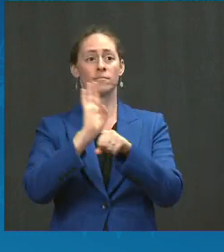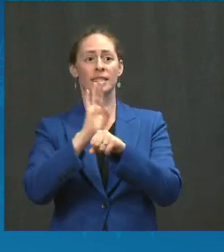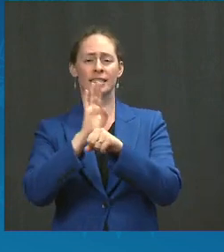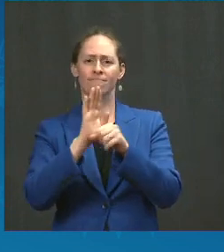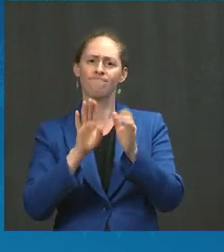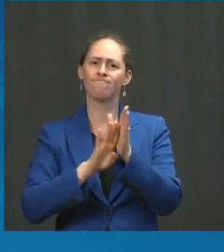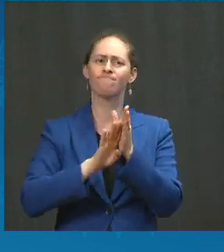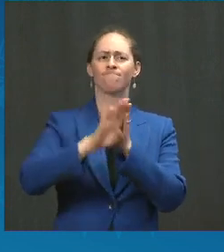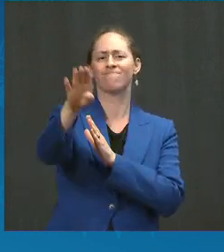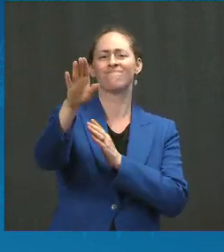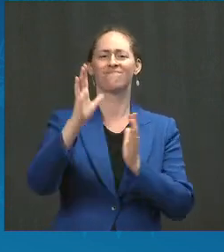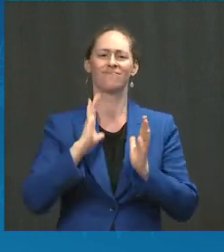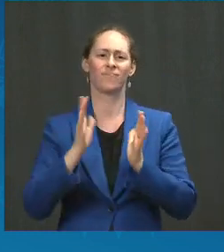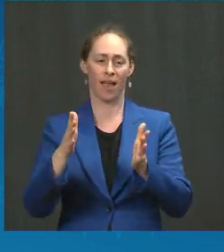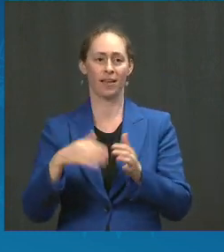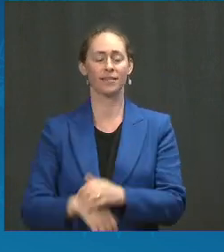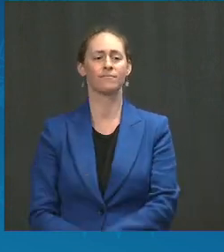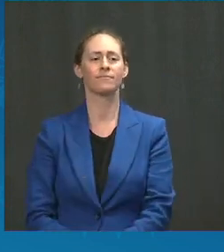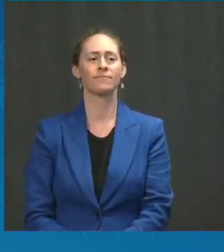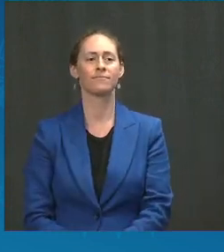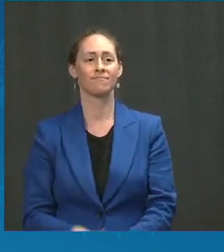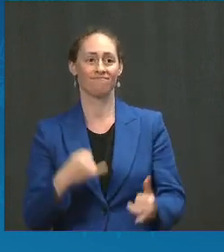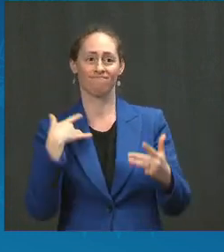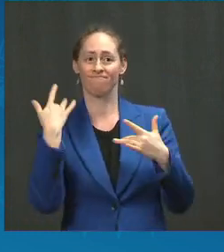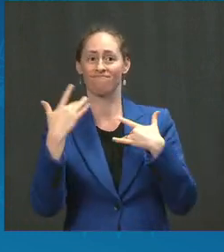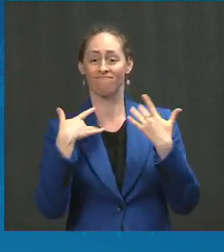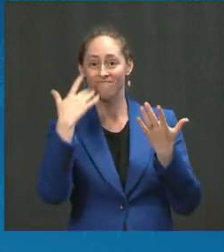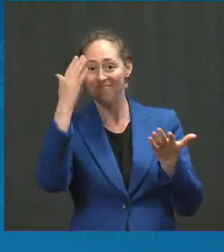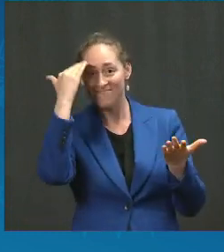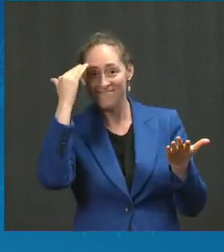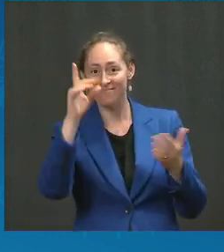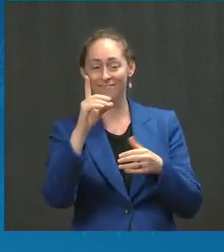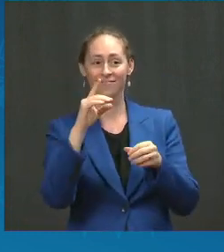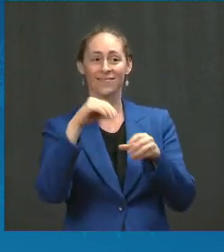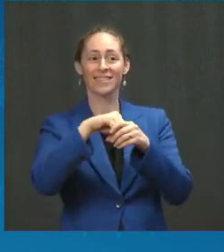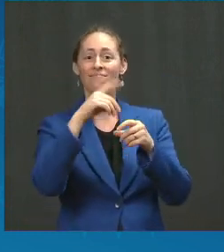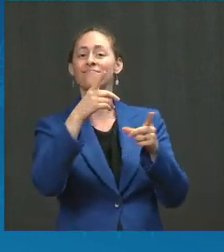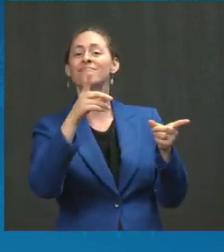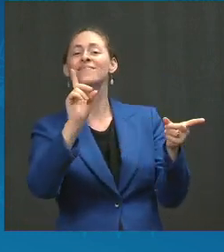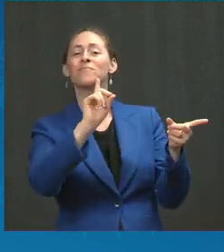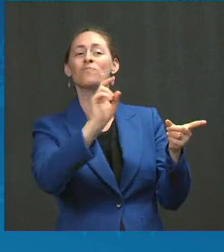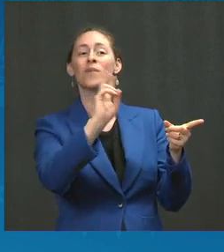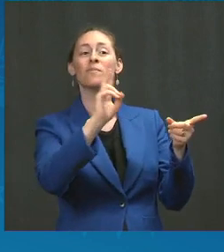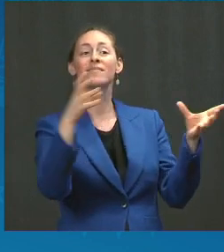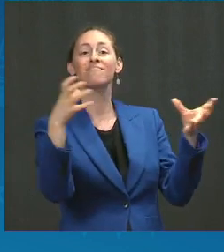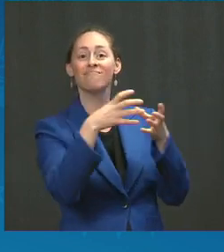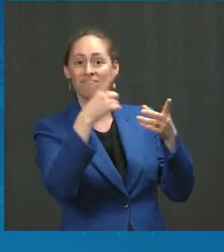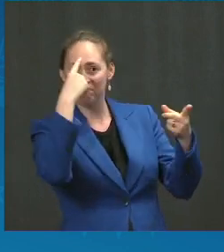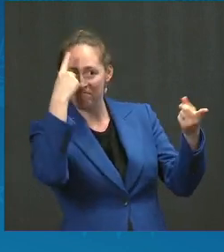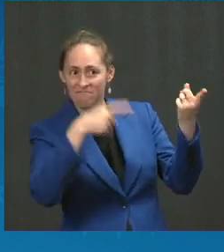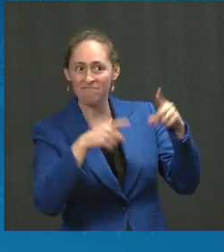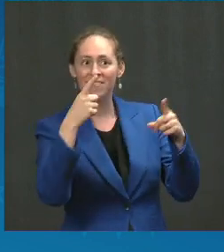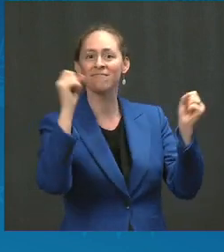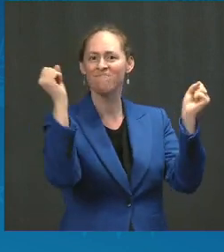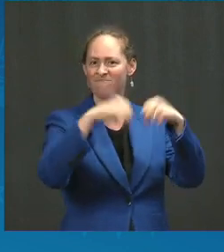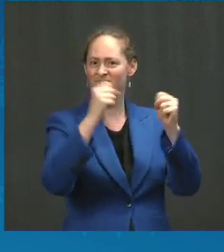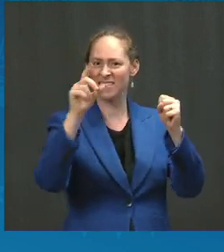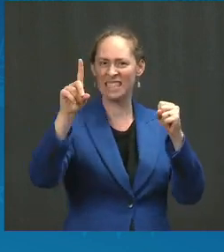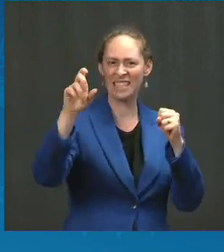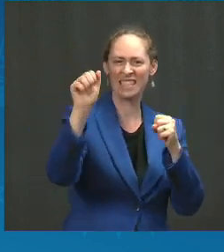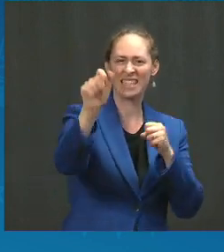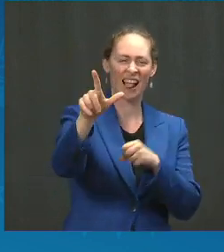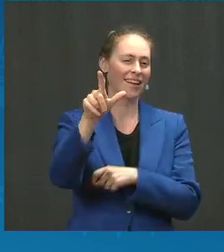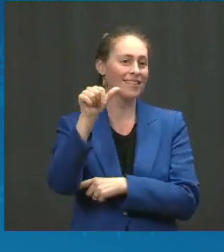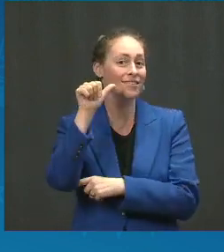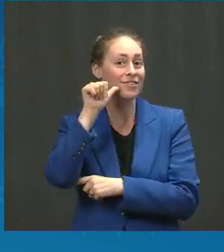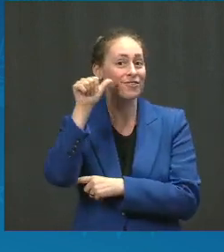the bipartisan infrastructure deal that was announced yesterday. This bipartisan infrastructure deal will make a significant impact in improving the lives of small